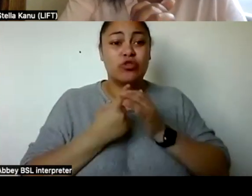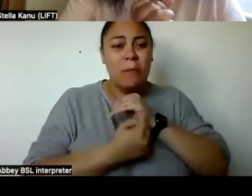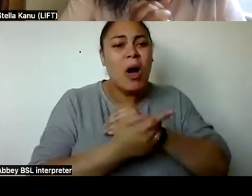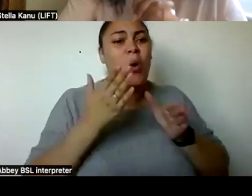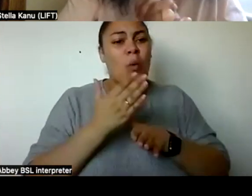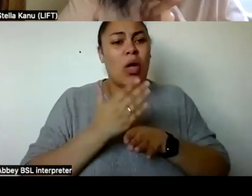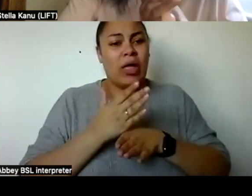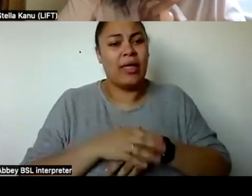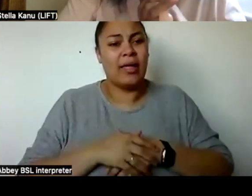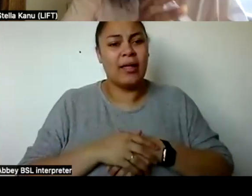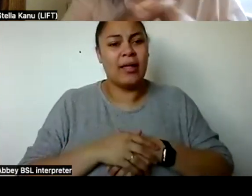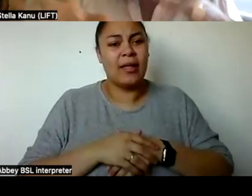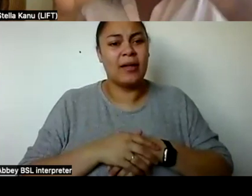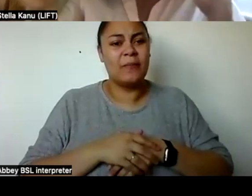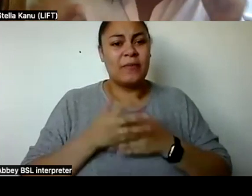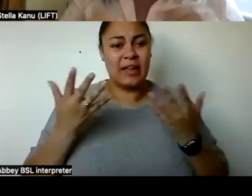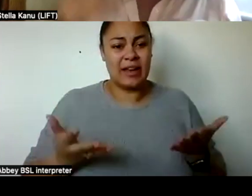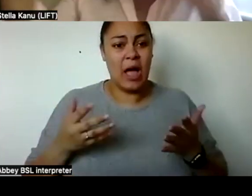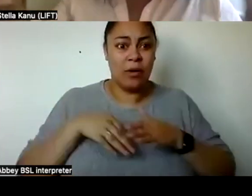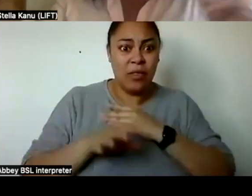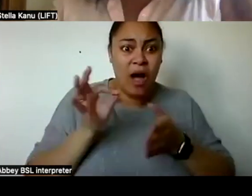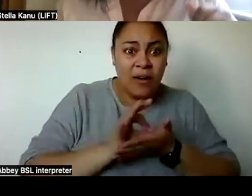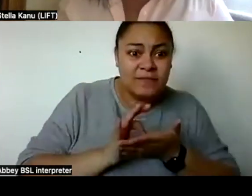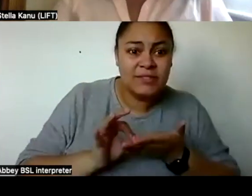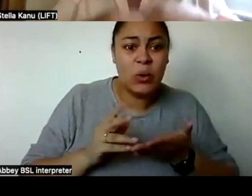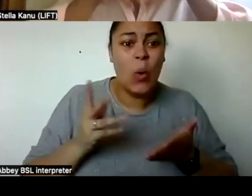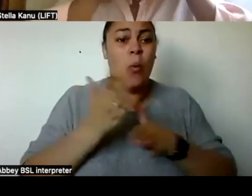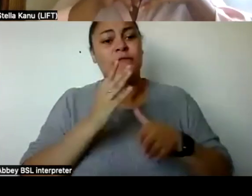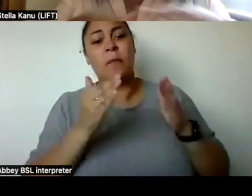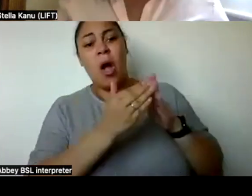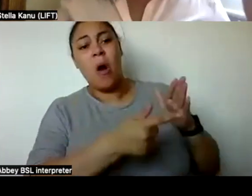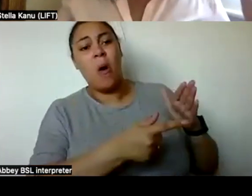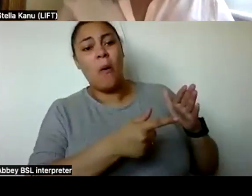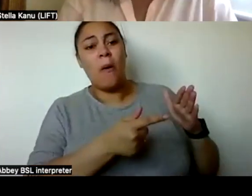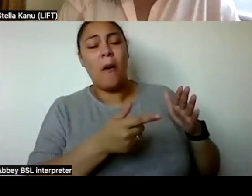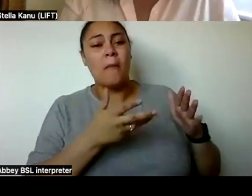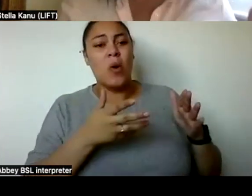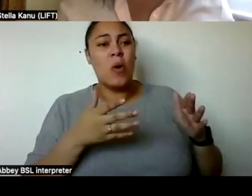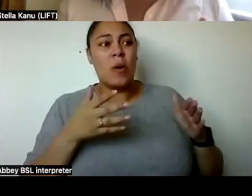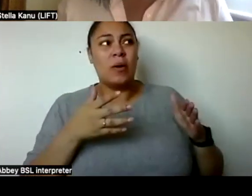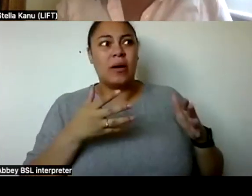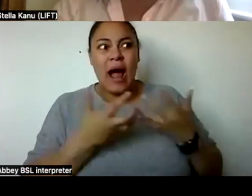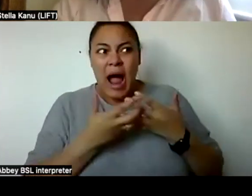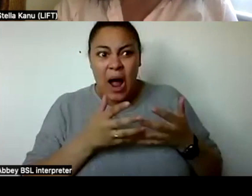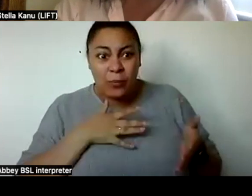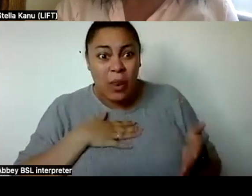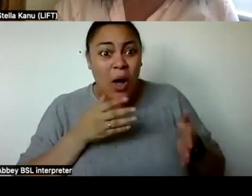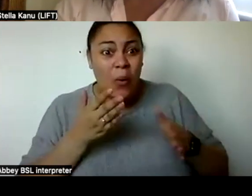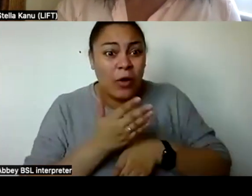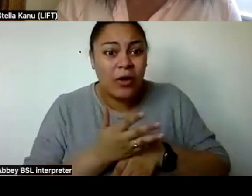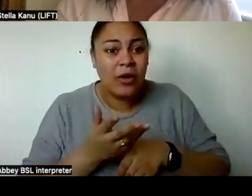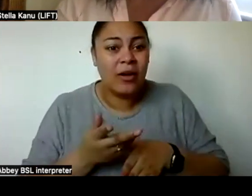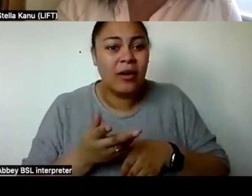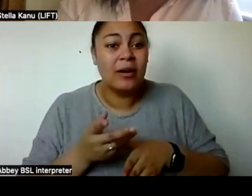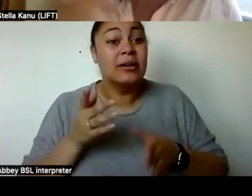idea that, okay, now you're going to kind of come into the office or you're going to work from home, you know, having a conversation that says, how would you like to work, is